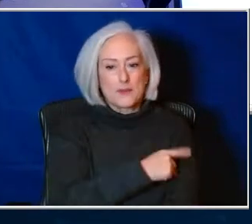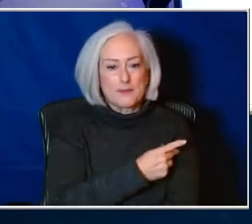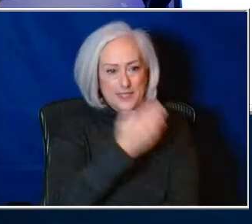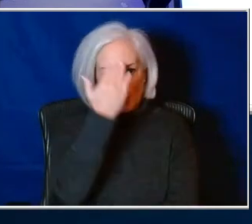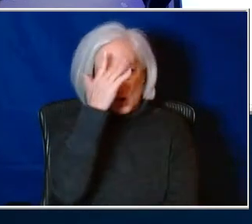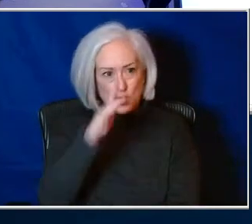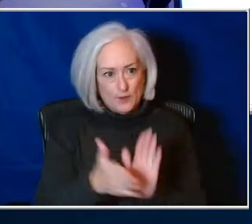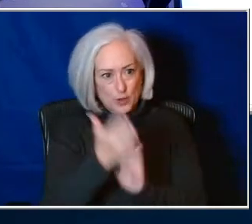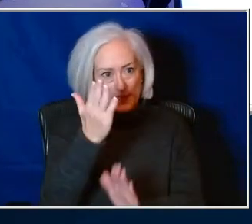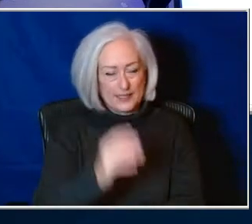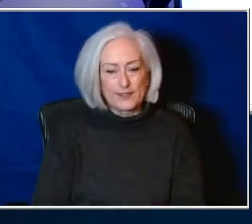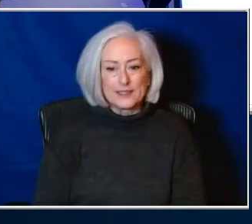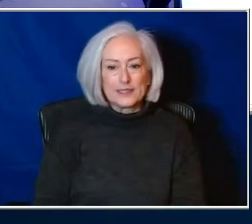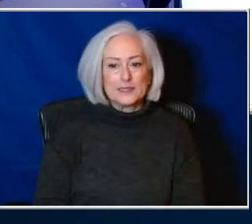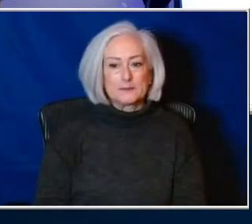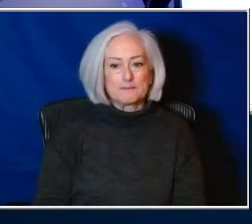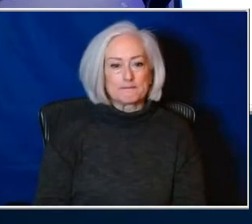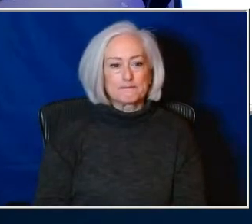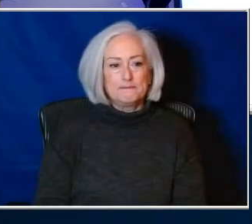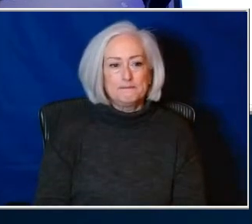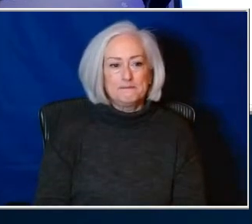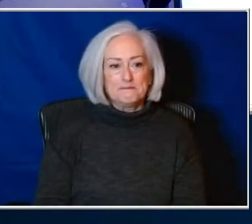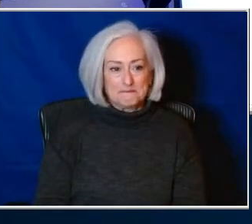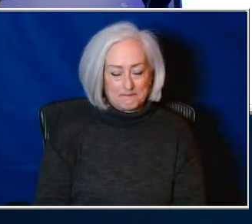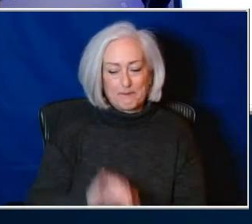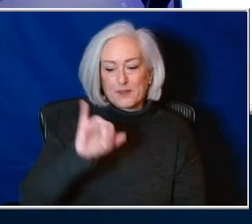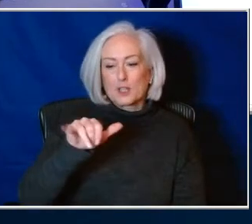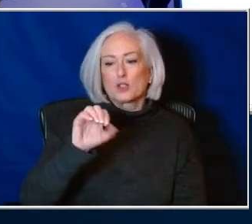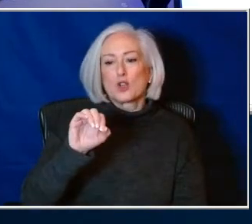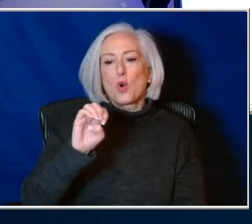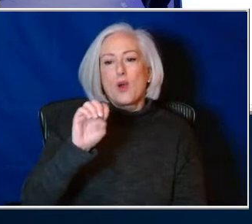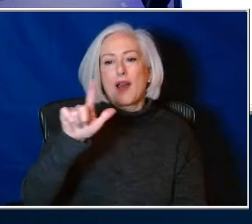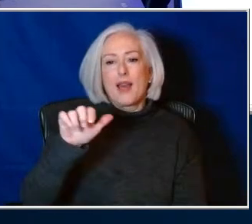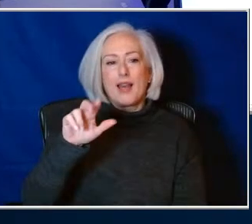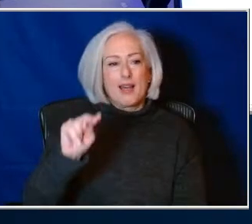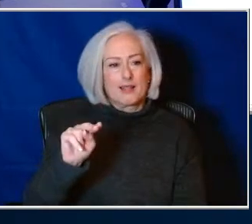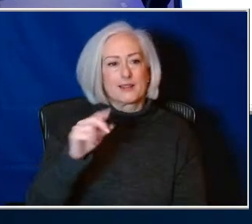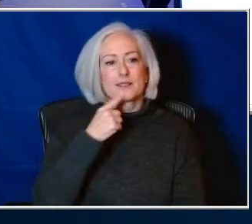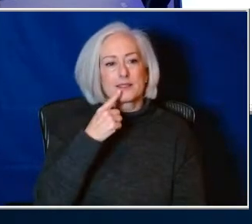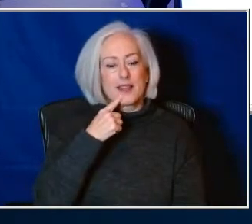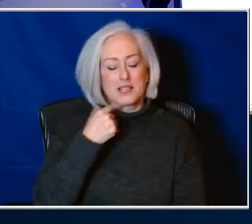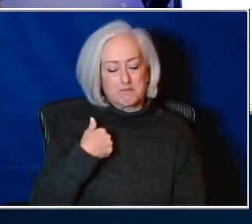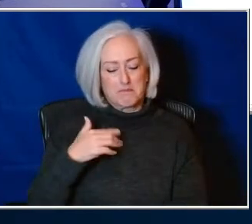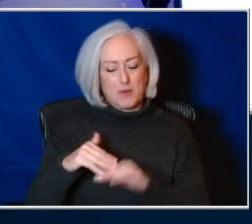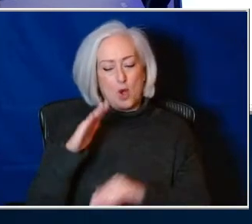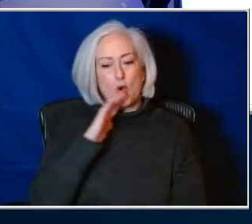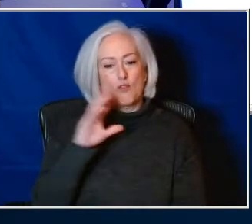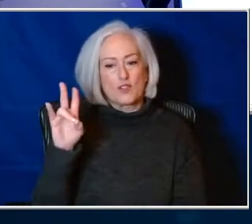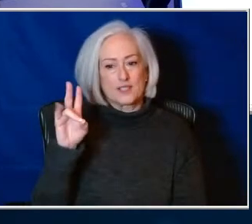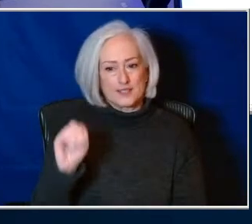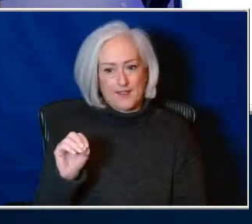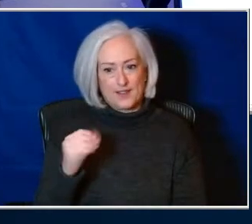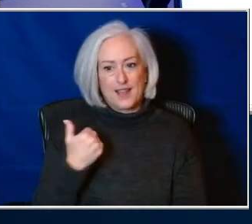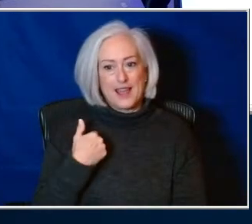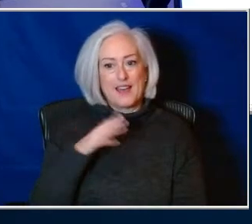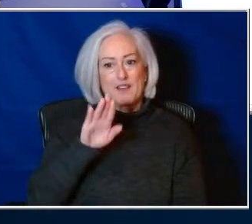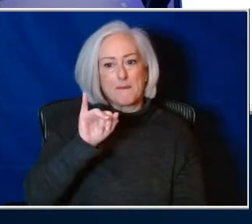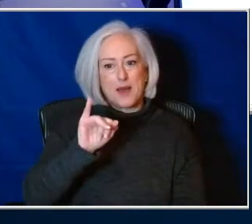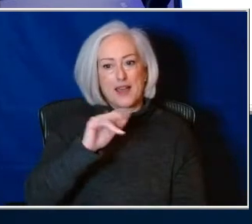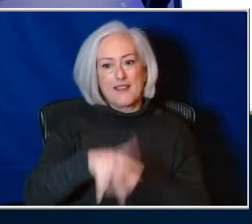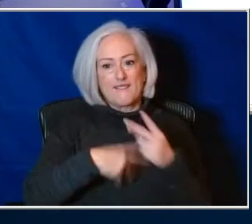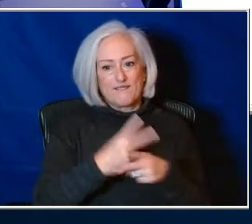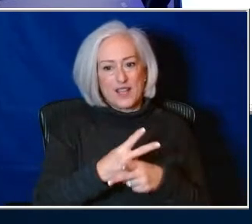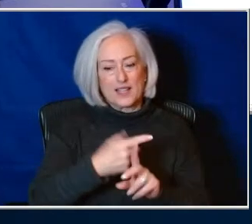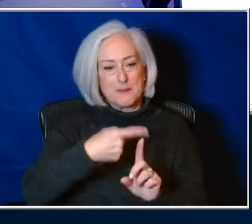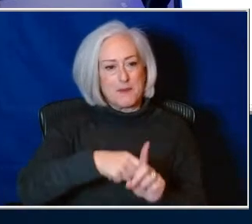and then we'll get back to that. Go for it. Joellen McGranahan writes, I'm over 70, got my bivalent booster in October. I'm on meds. I attend